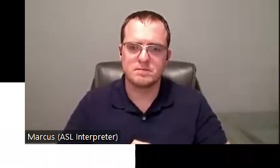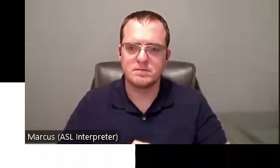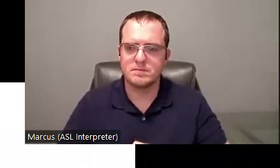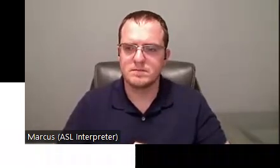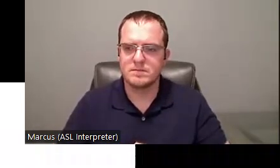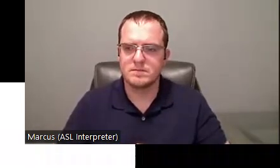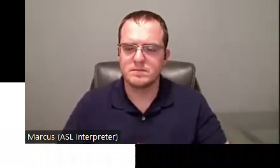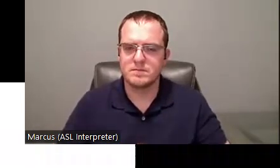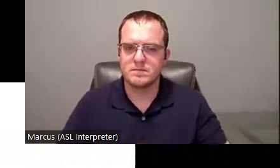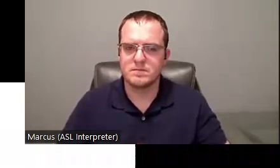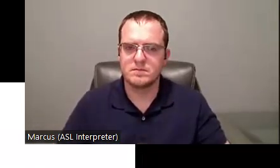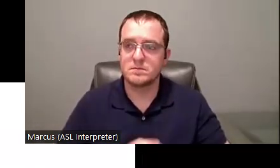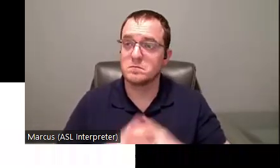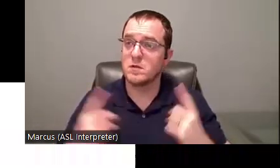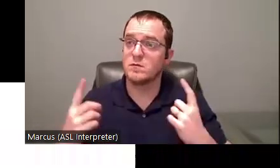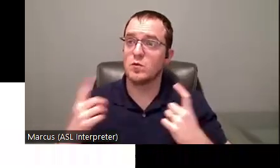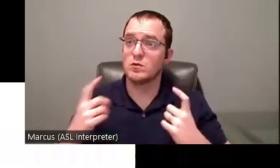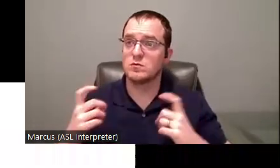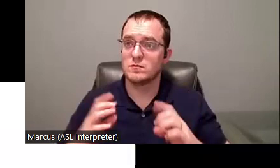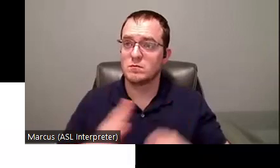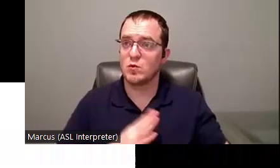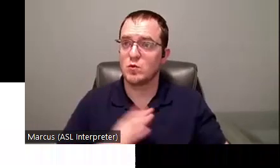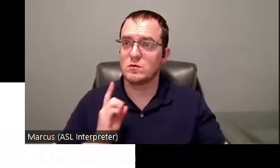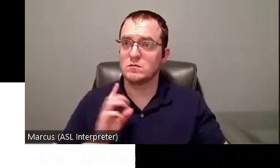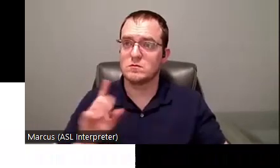Any other questions from the board?